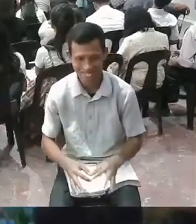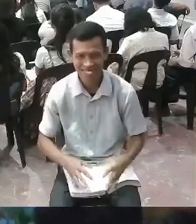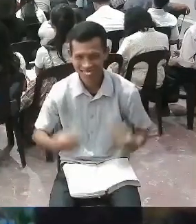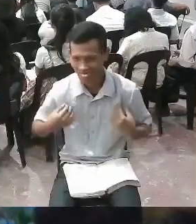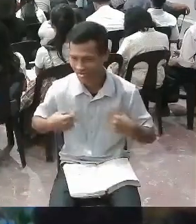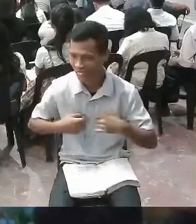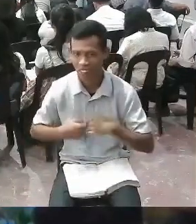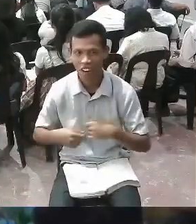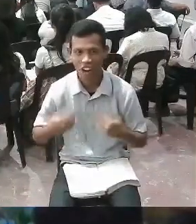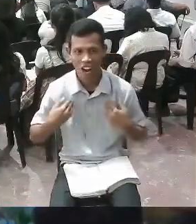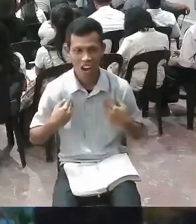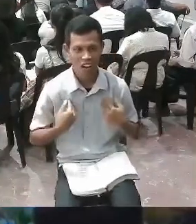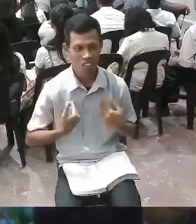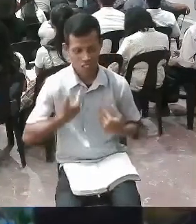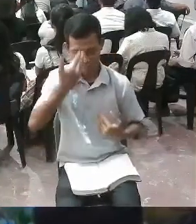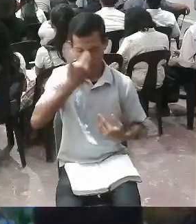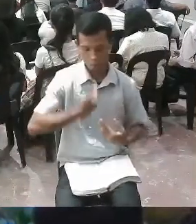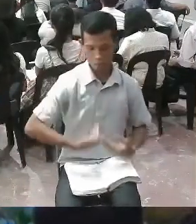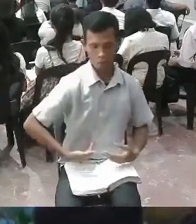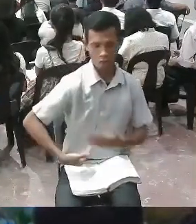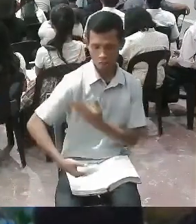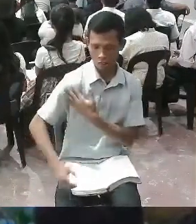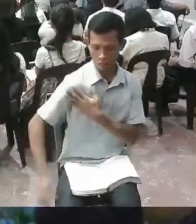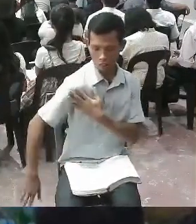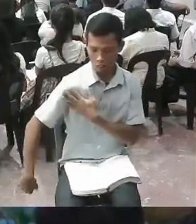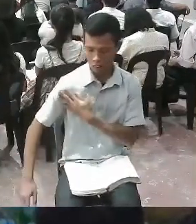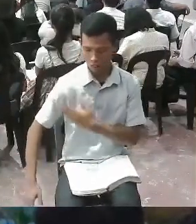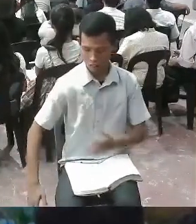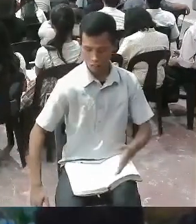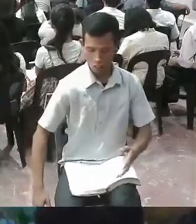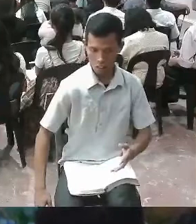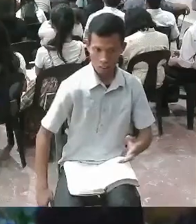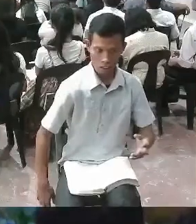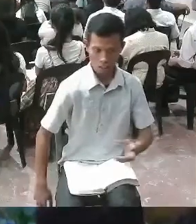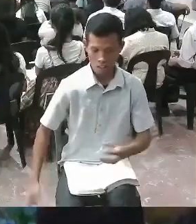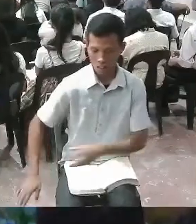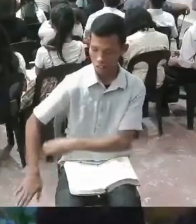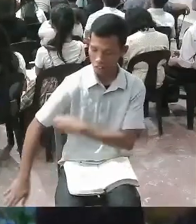When you have a stroke and you fall on your arm, there we go.